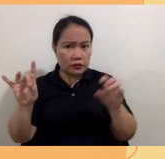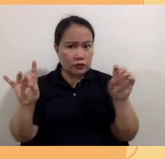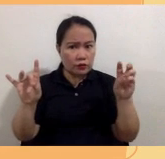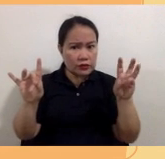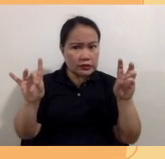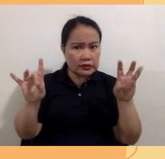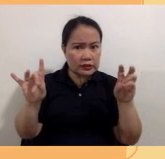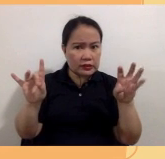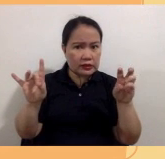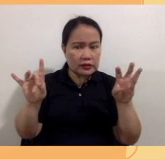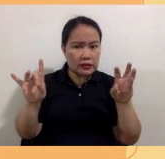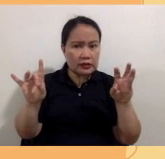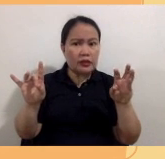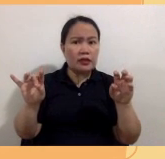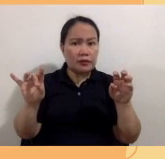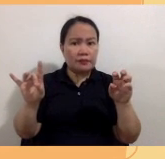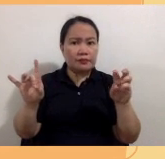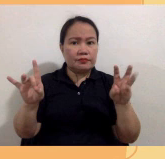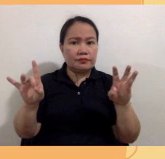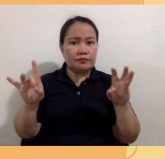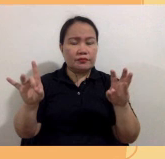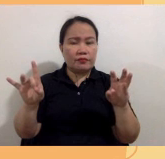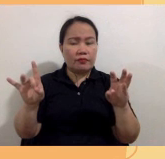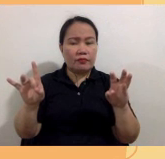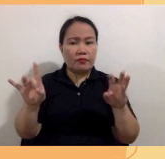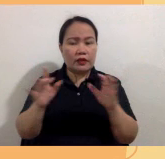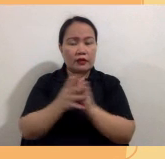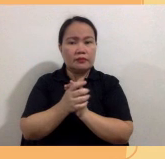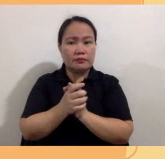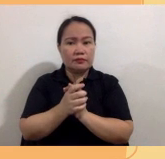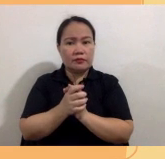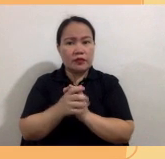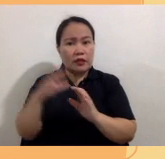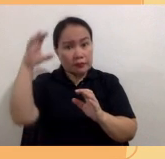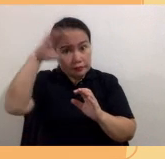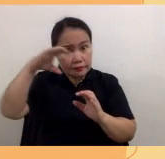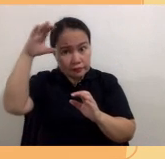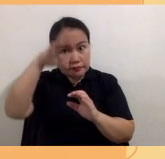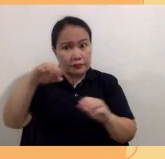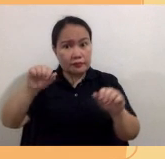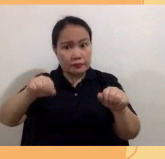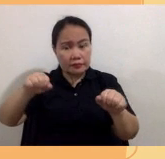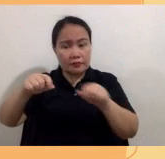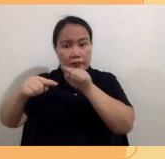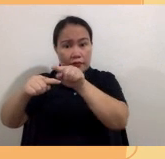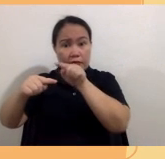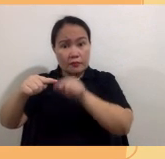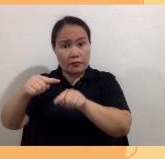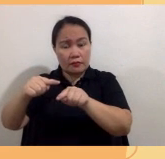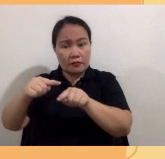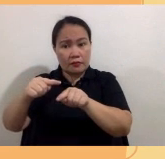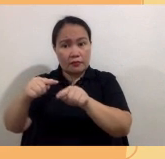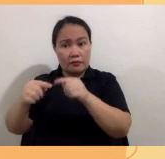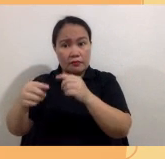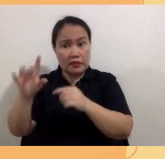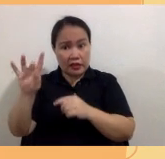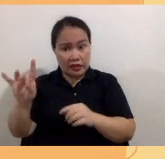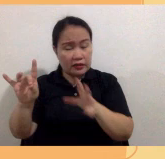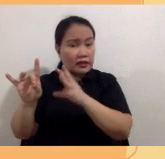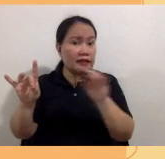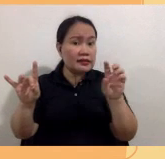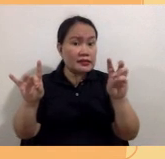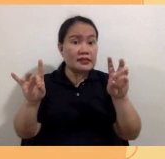saan natin i-factor? Okay? Hanapin mo yung pwedeng i-divide sa kanilang dalawa. So, since